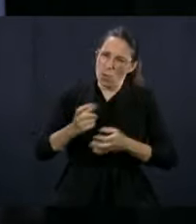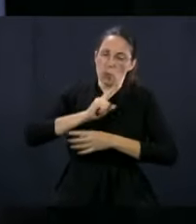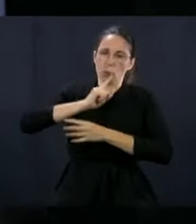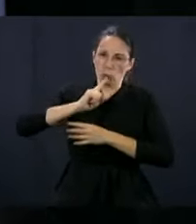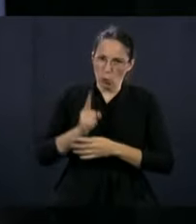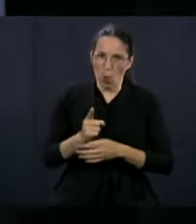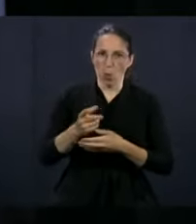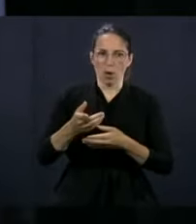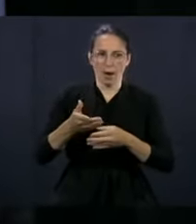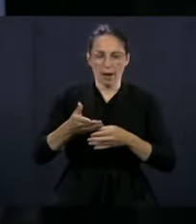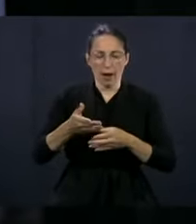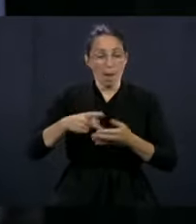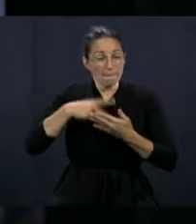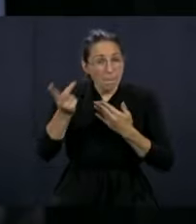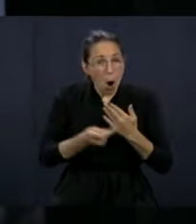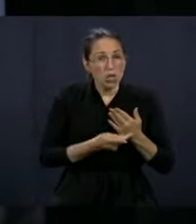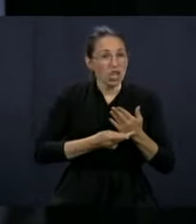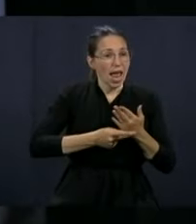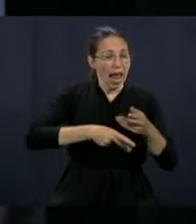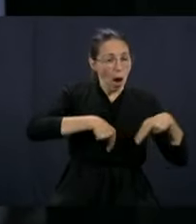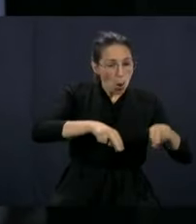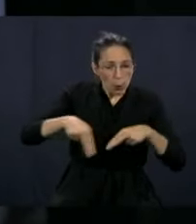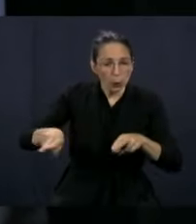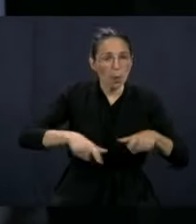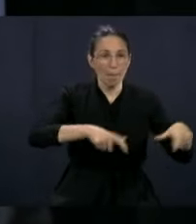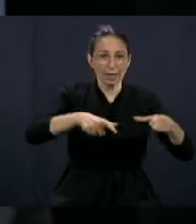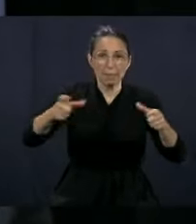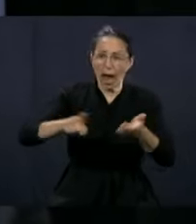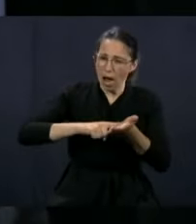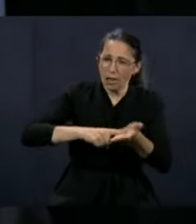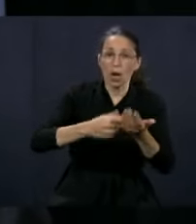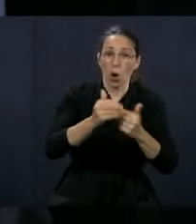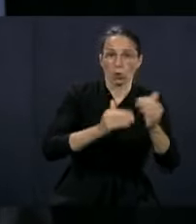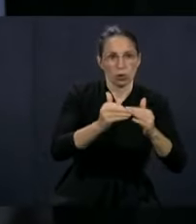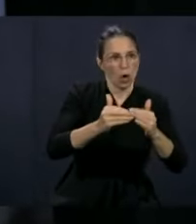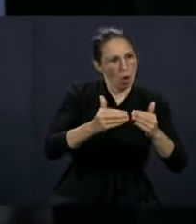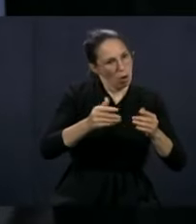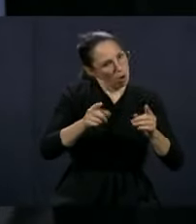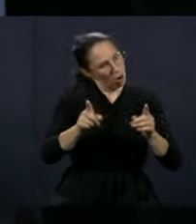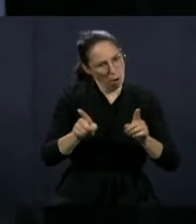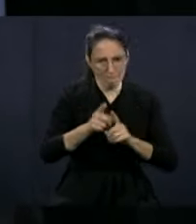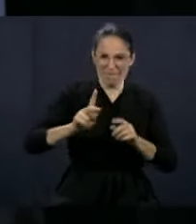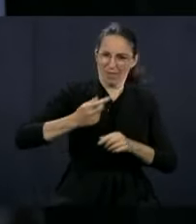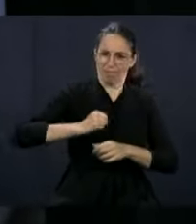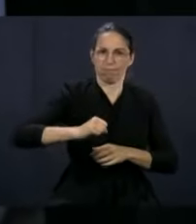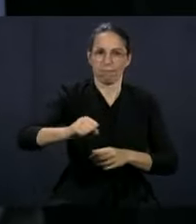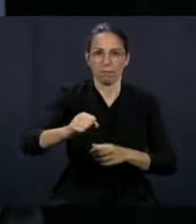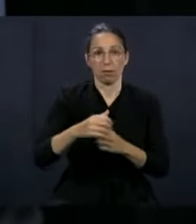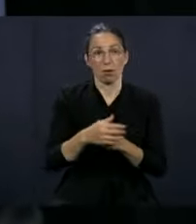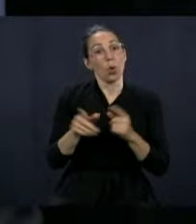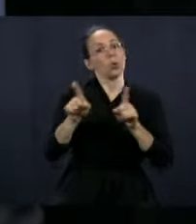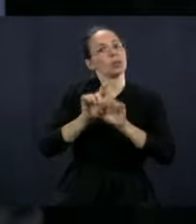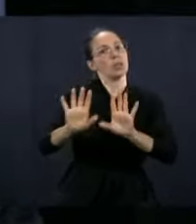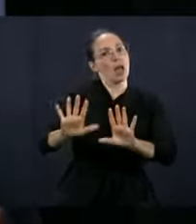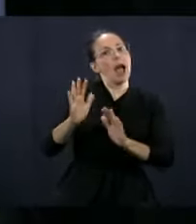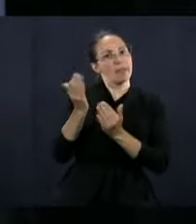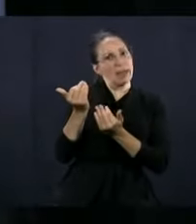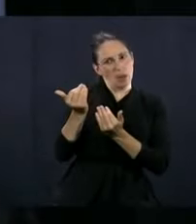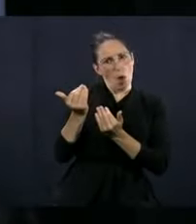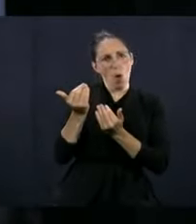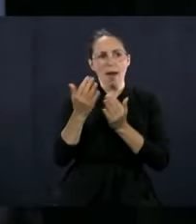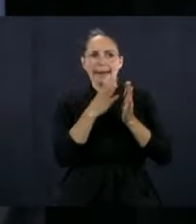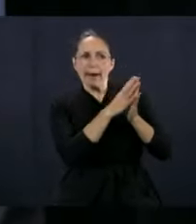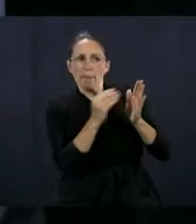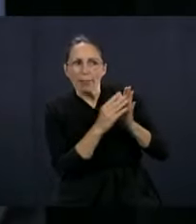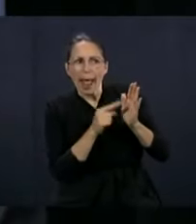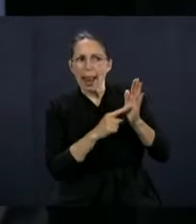making sure that we accelerate these infrastructure projects while giving ourselves the necessary parameters to